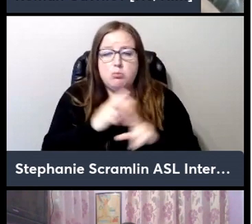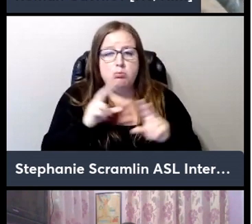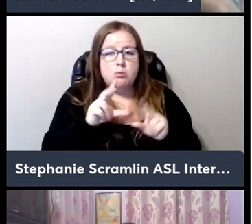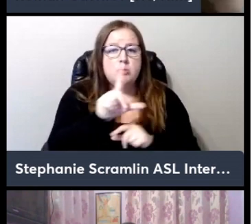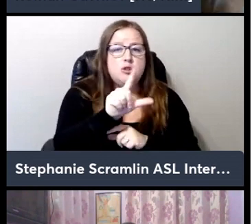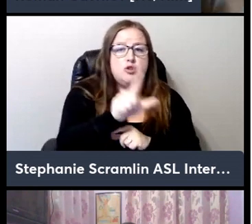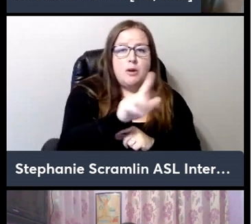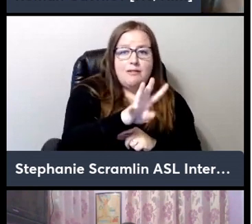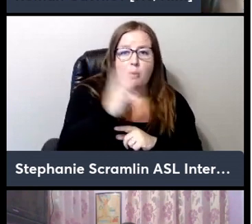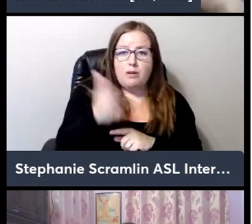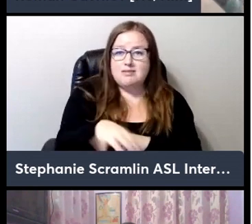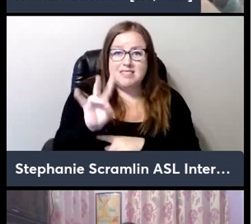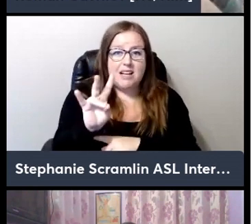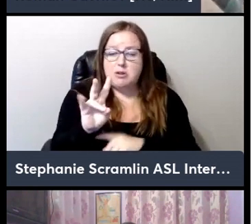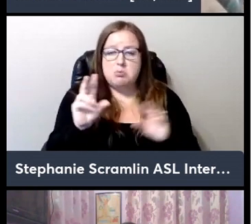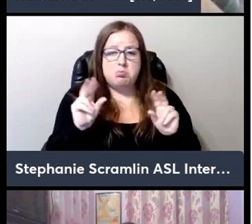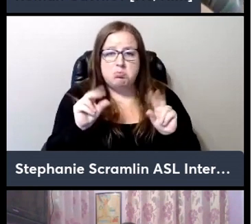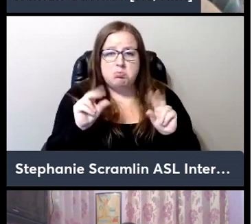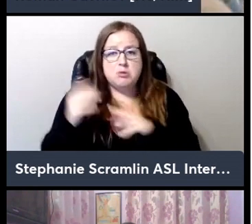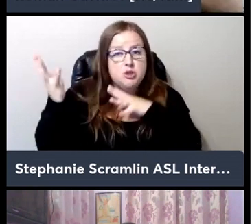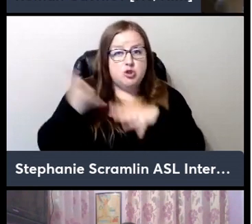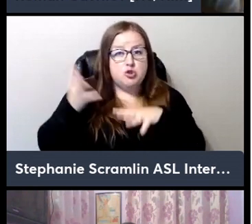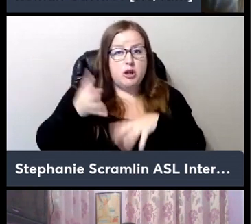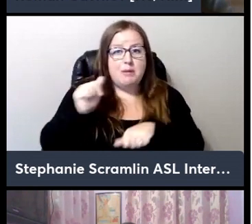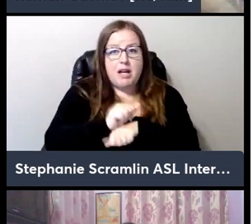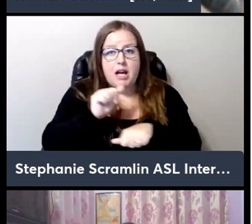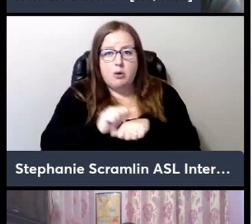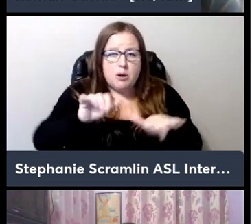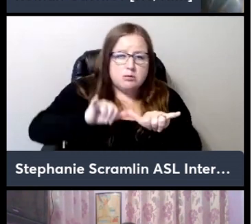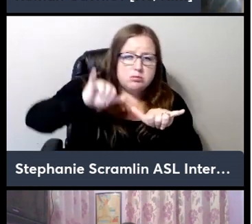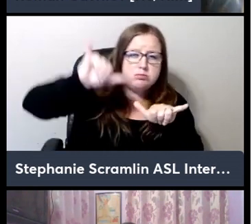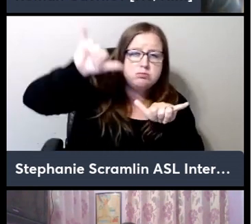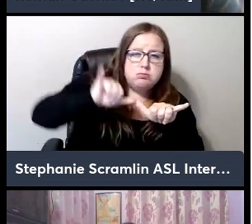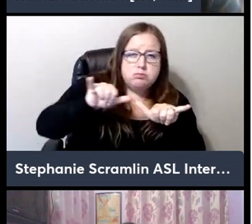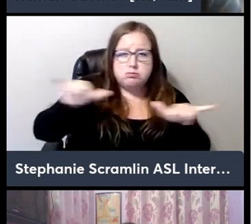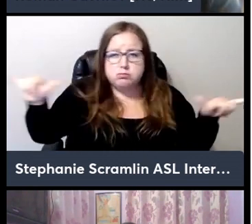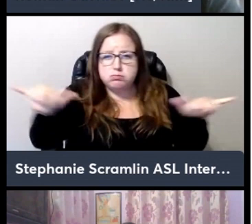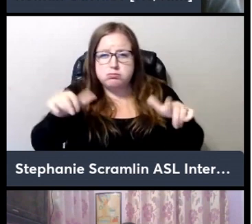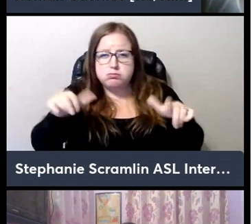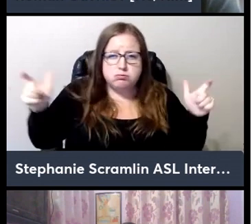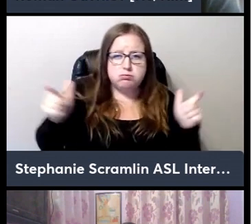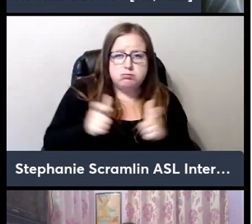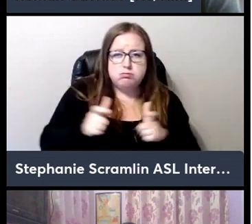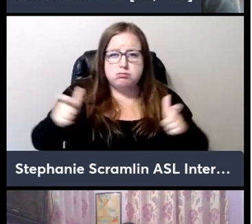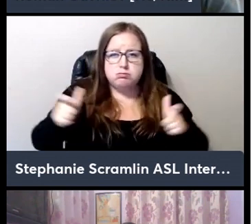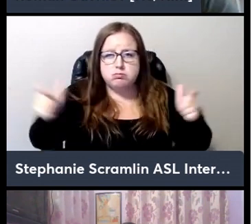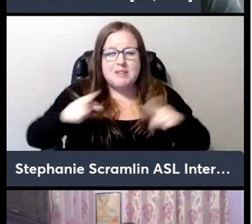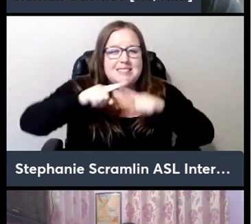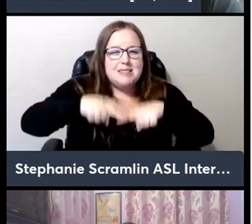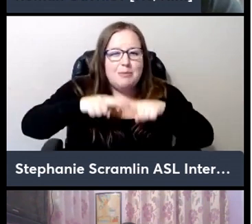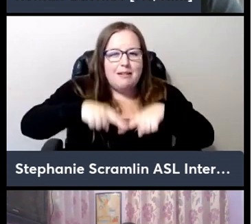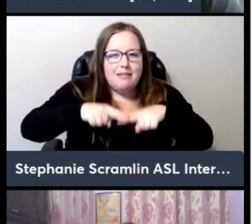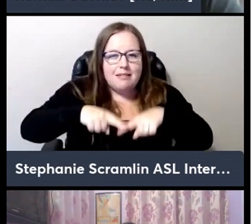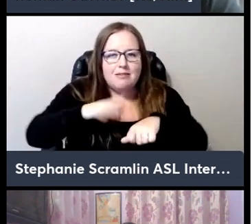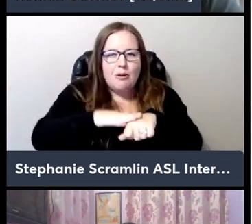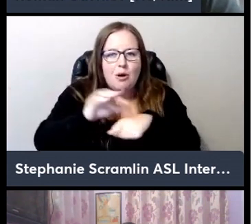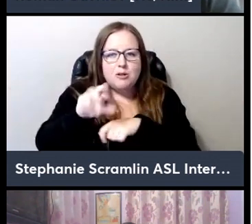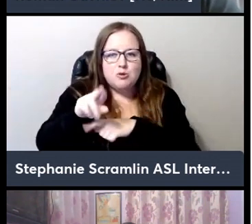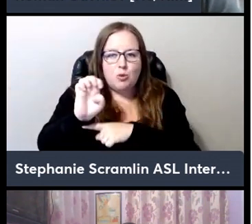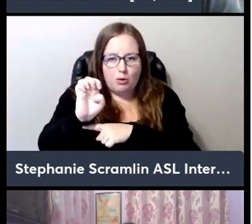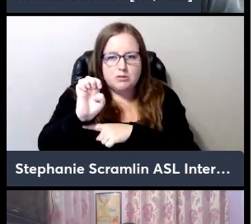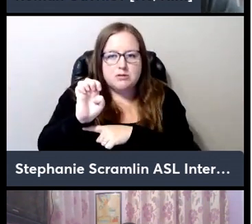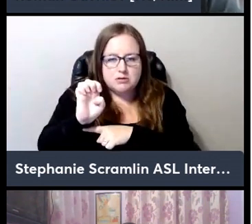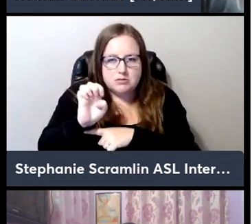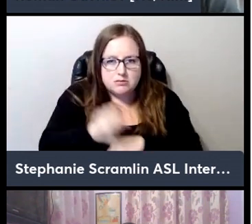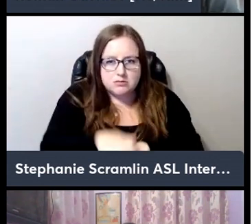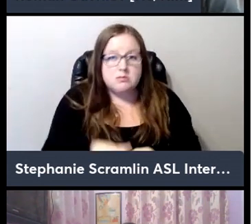24/7. Streaming job will automatically scale up and down based on the load on the streaming source. So that's